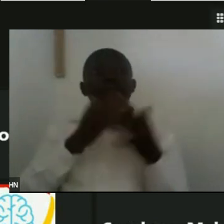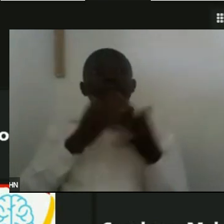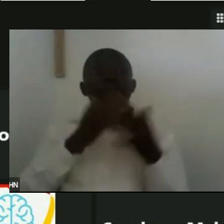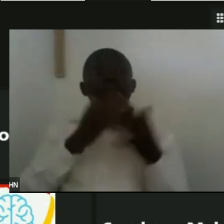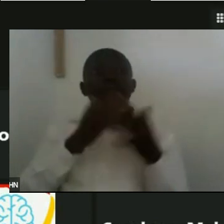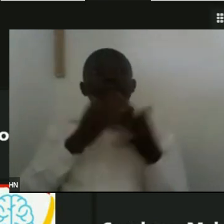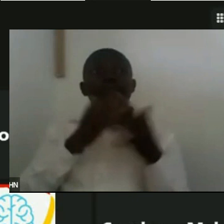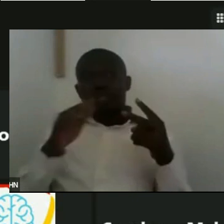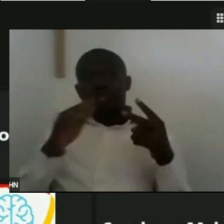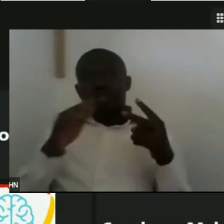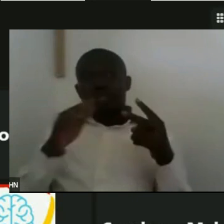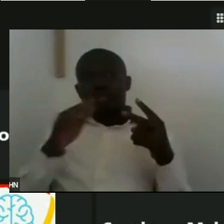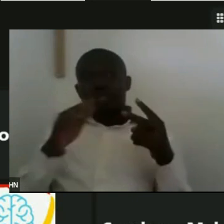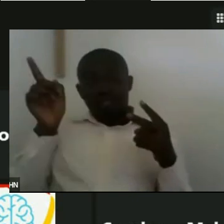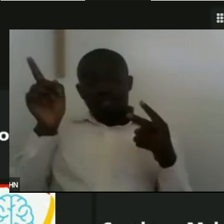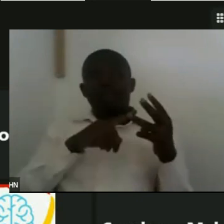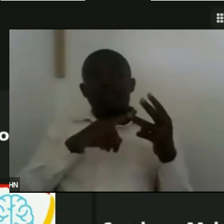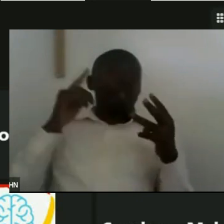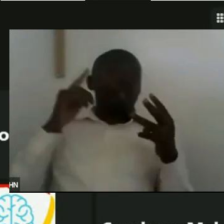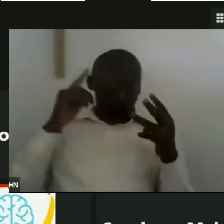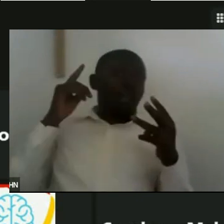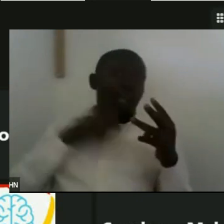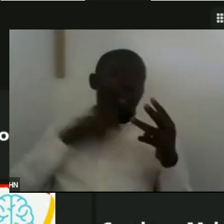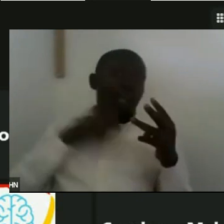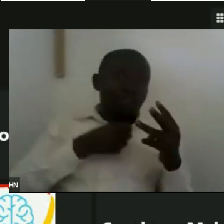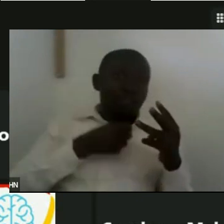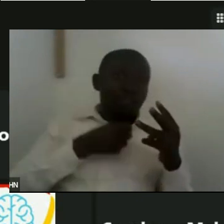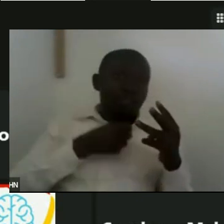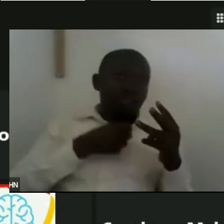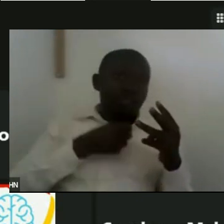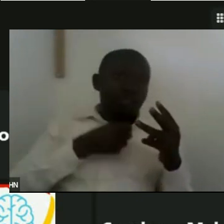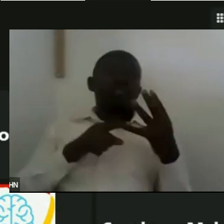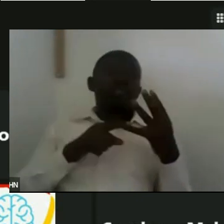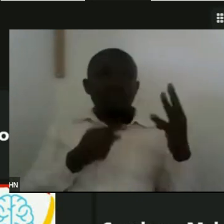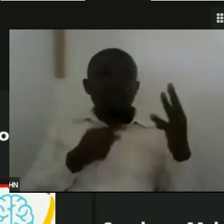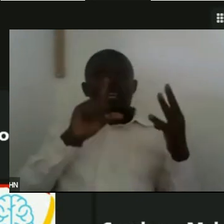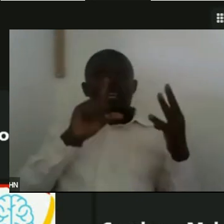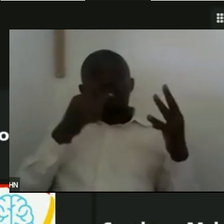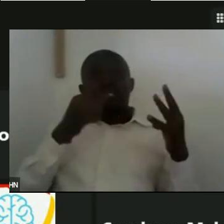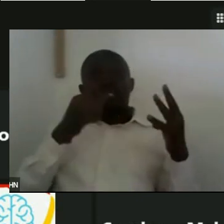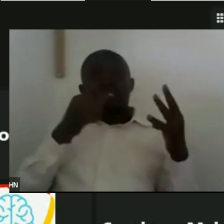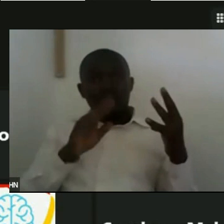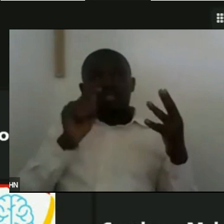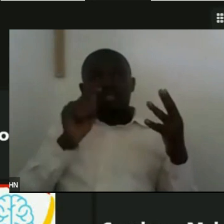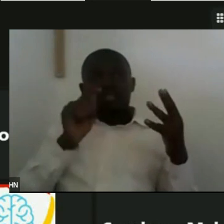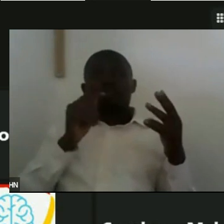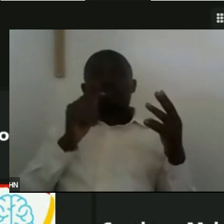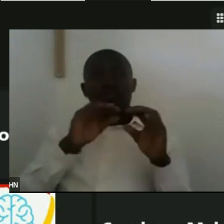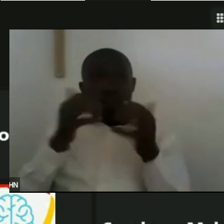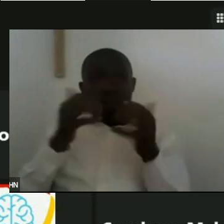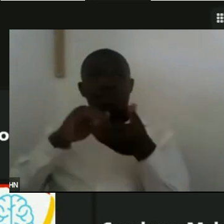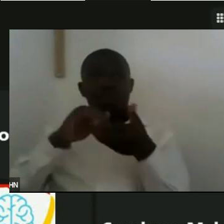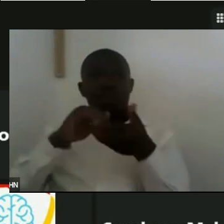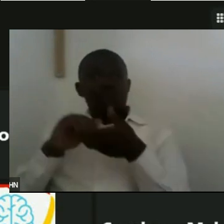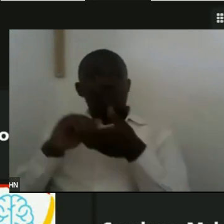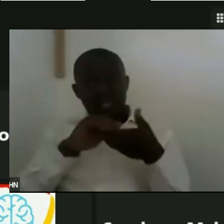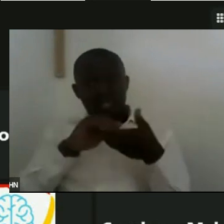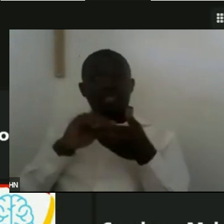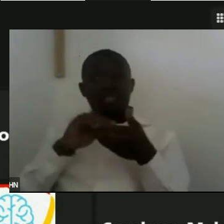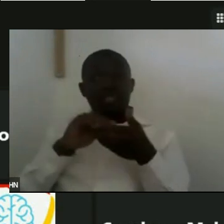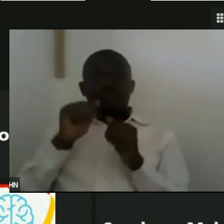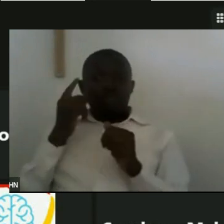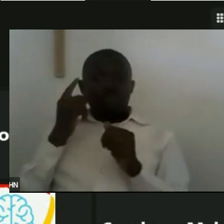severely disabled, people with chronic diseases, LGBTI community, and refugees. These were the ones coming in